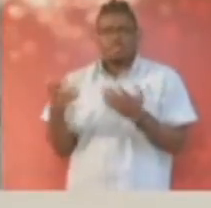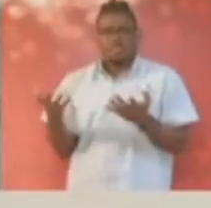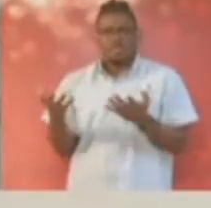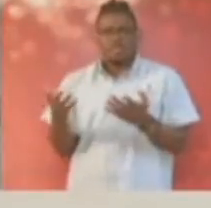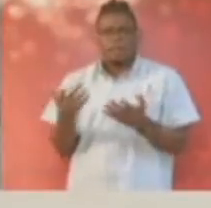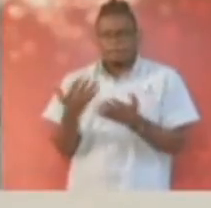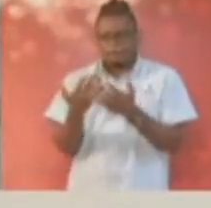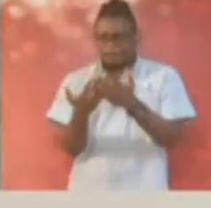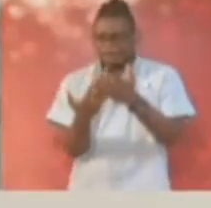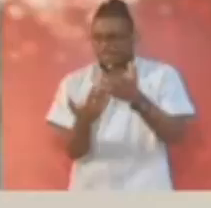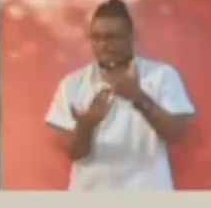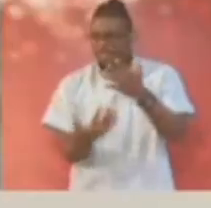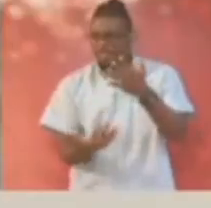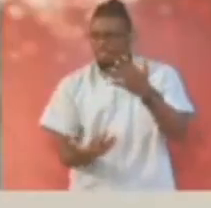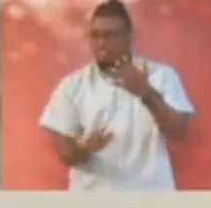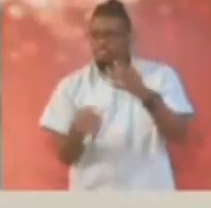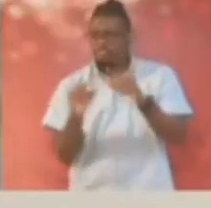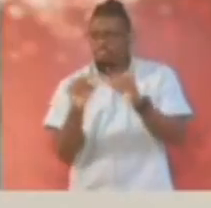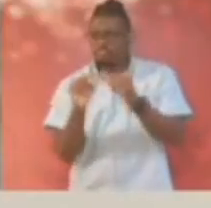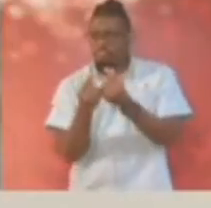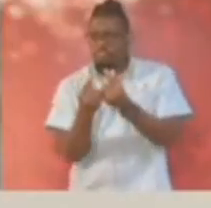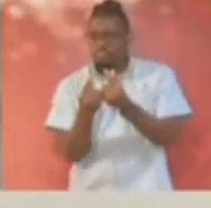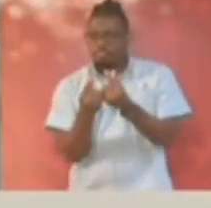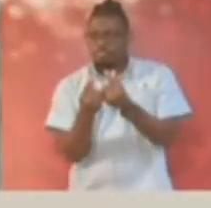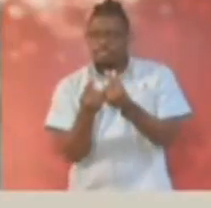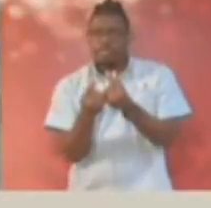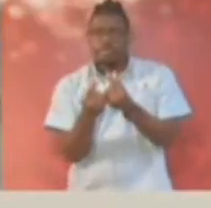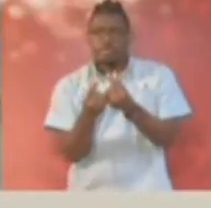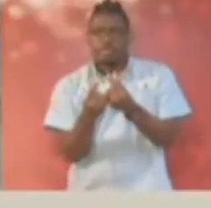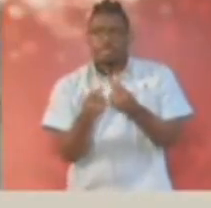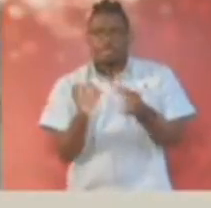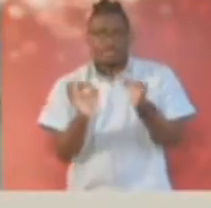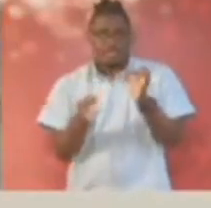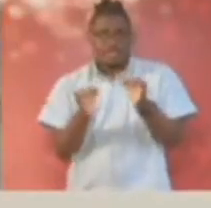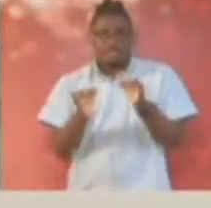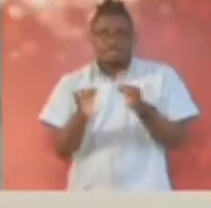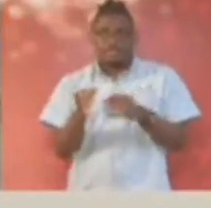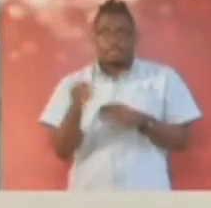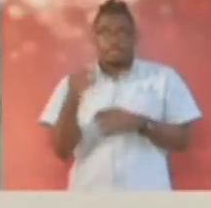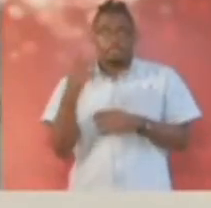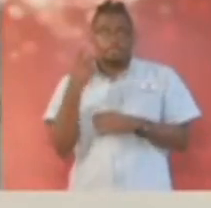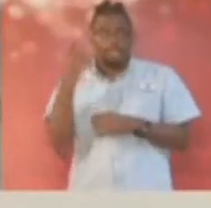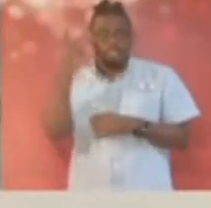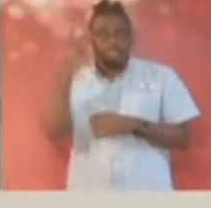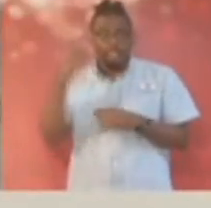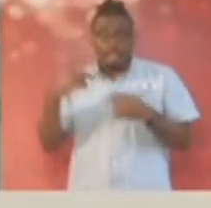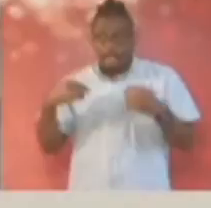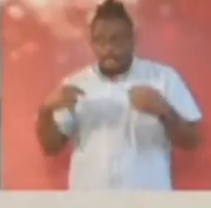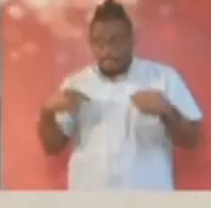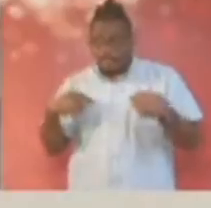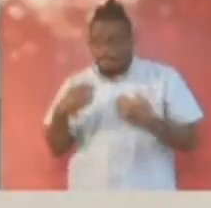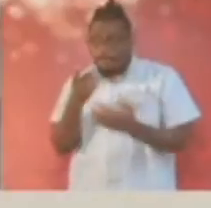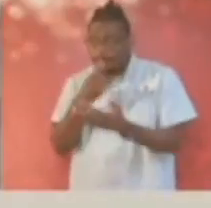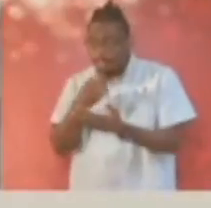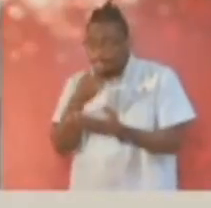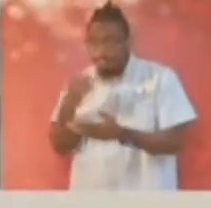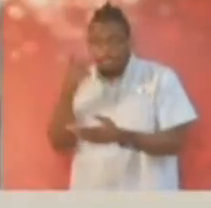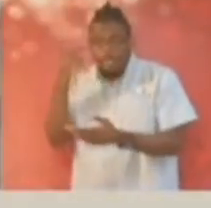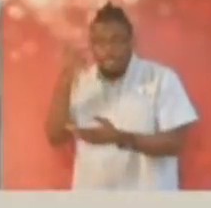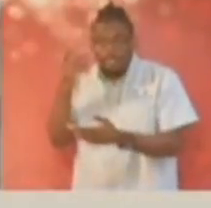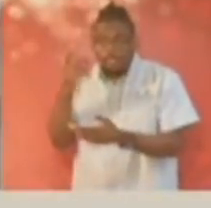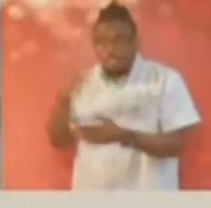is the centerpiece of diabetes, and its complications, and the overweight in the society.